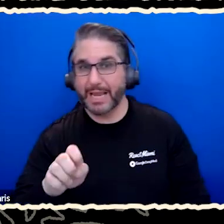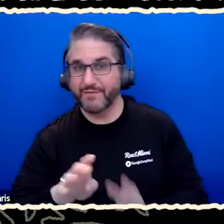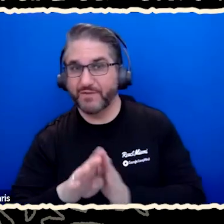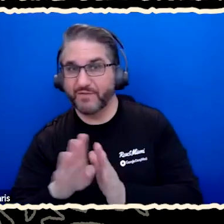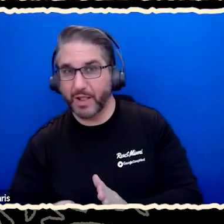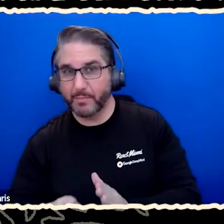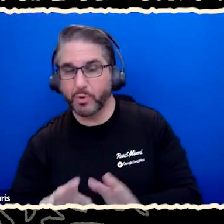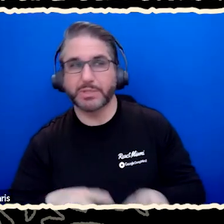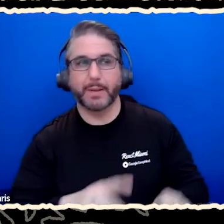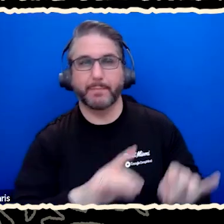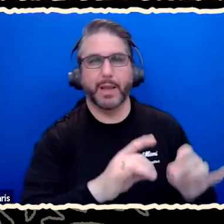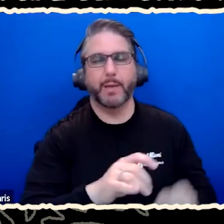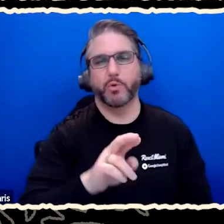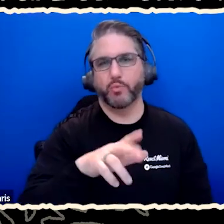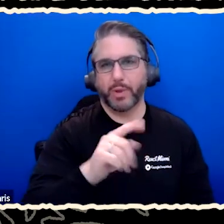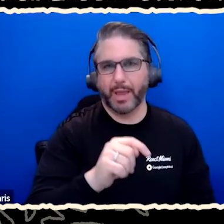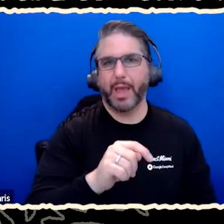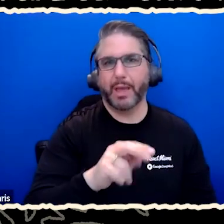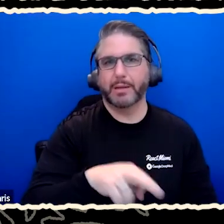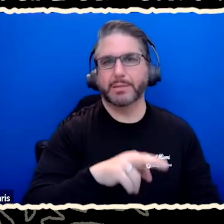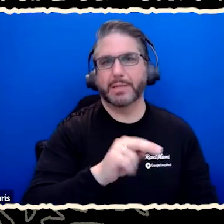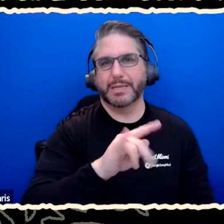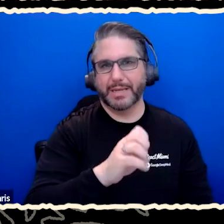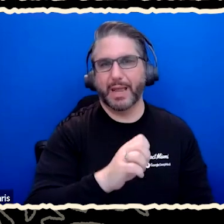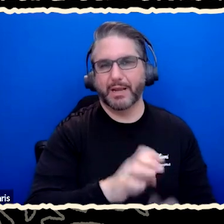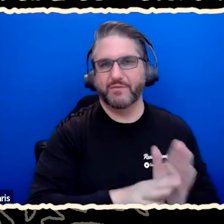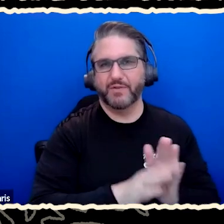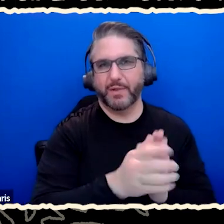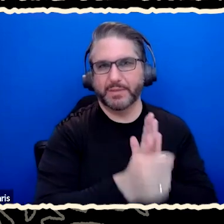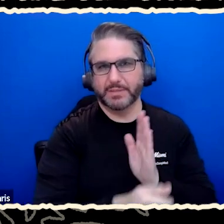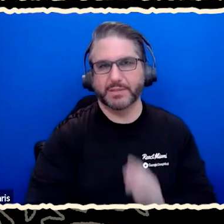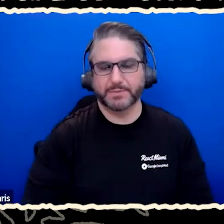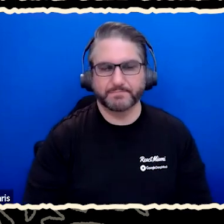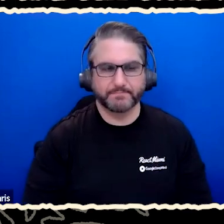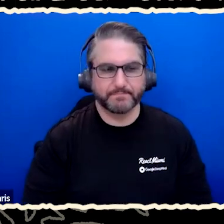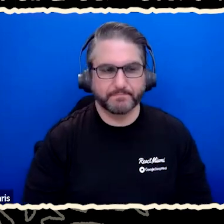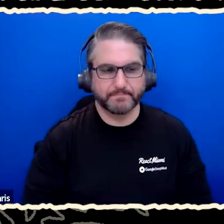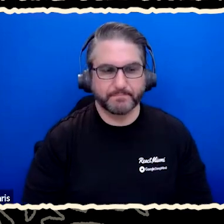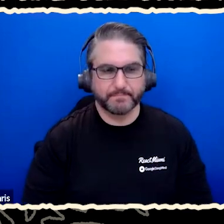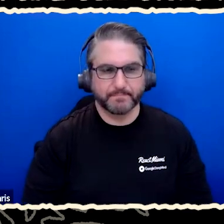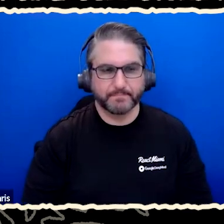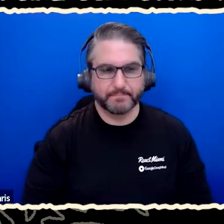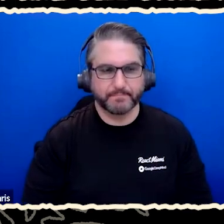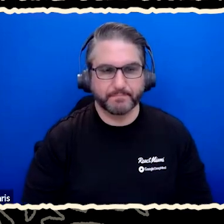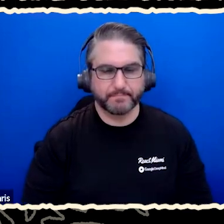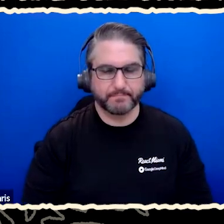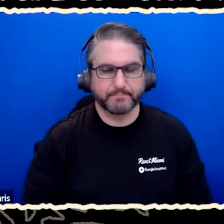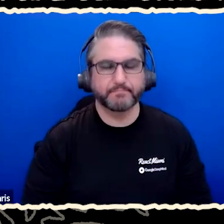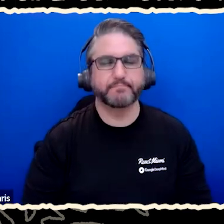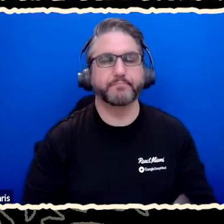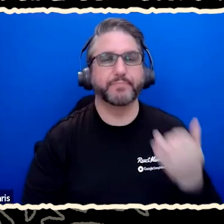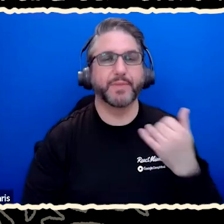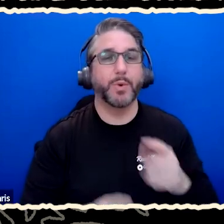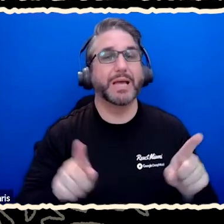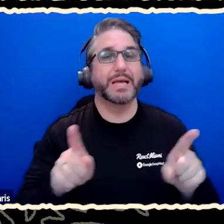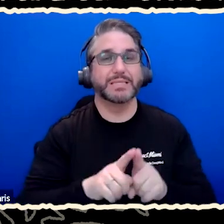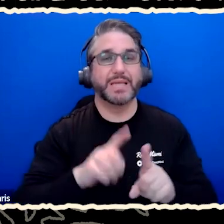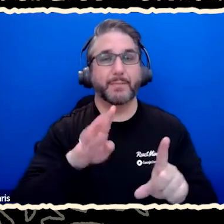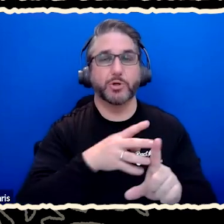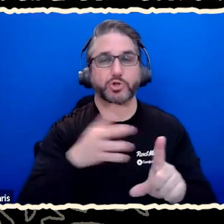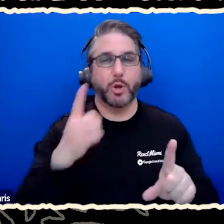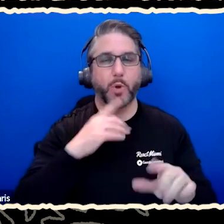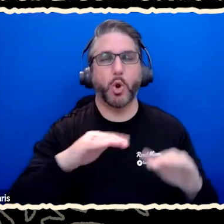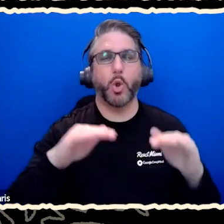this process. Now let's take a look on the same chart, but from the low-level point of